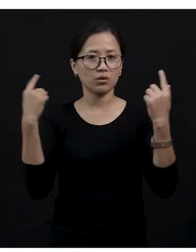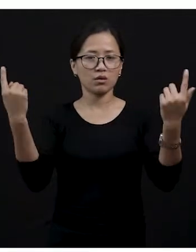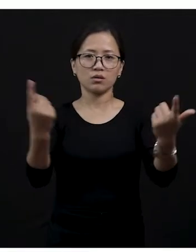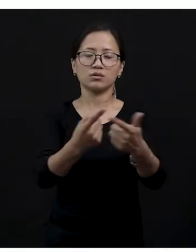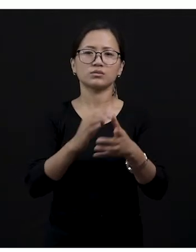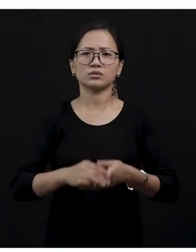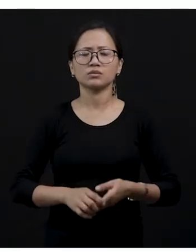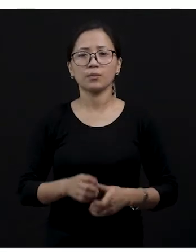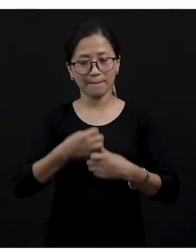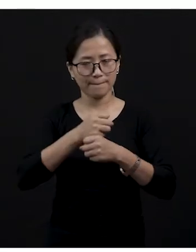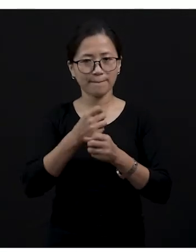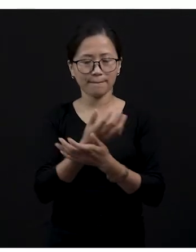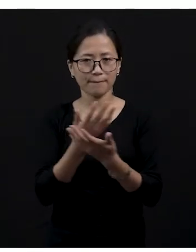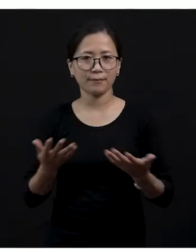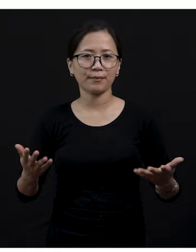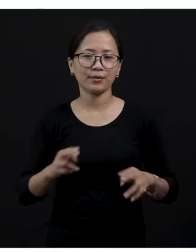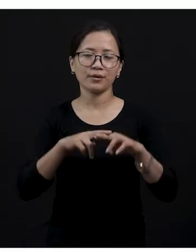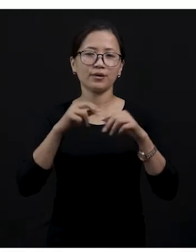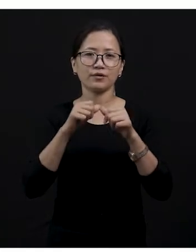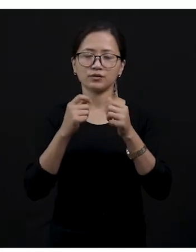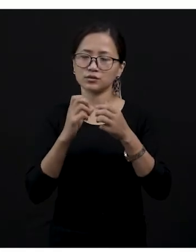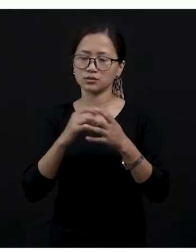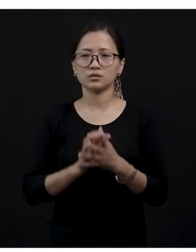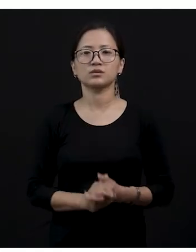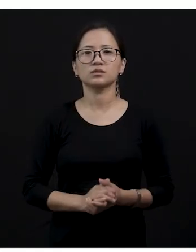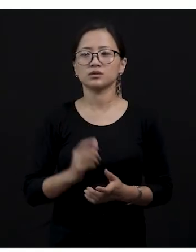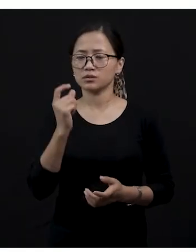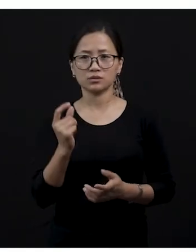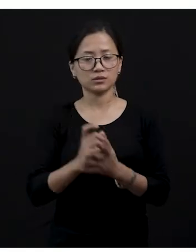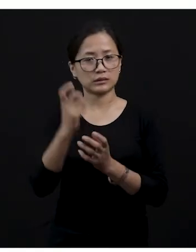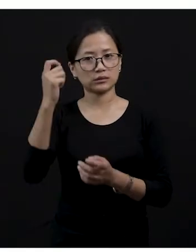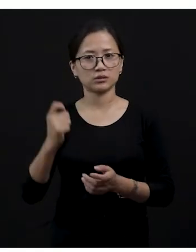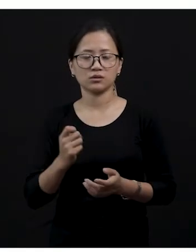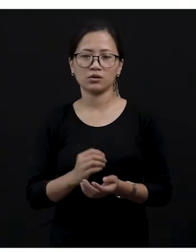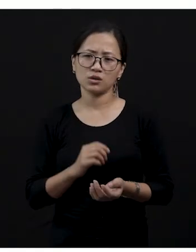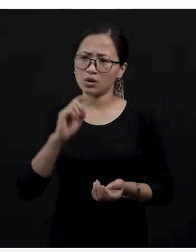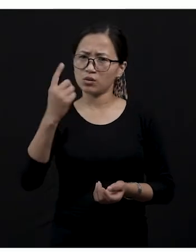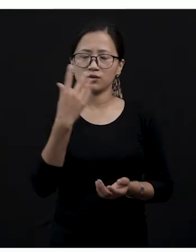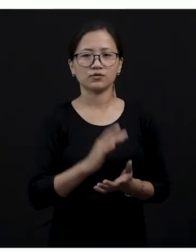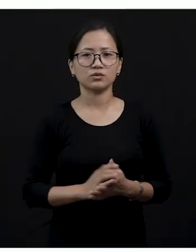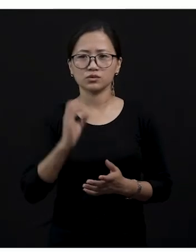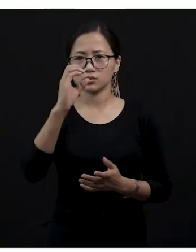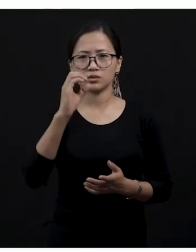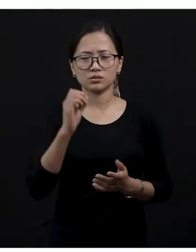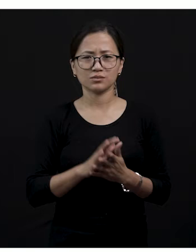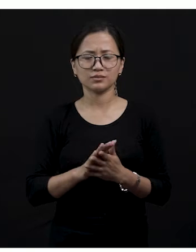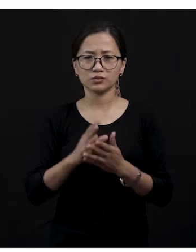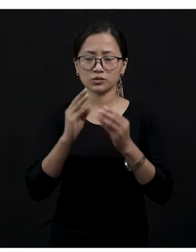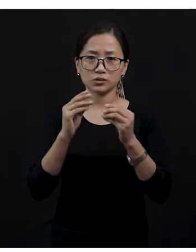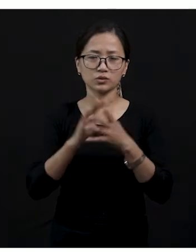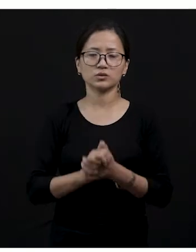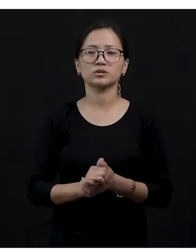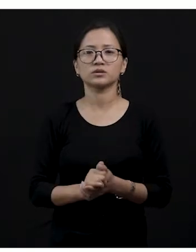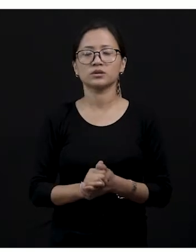for agricultural use. Okay, we cannot use this for even industrial needs, only for cooling. We can use this, or else we cannot